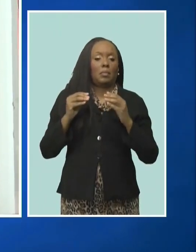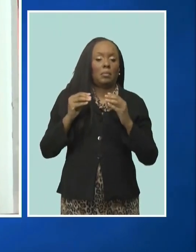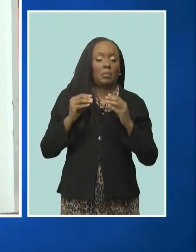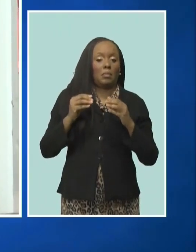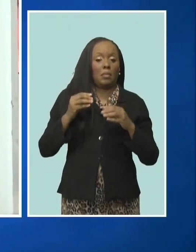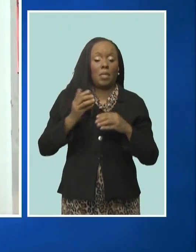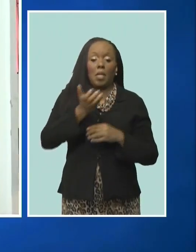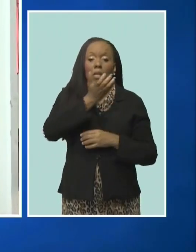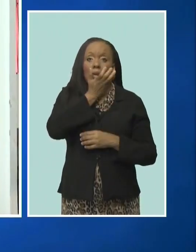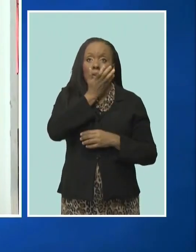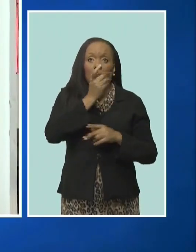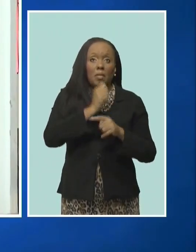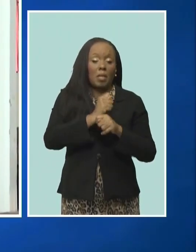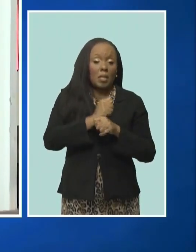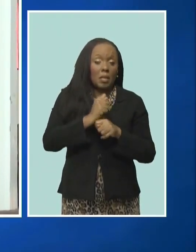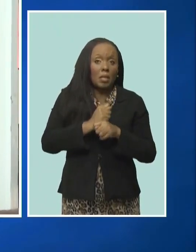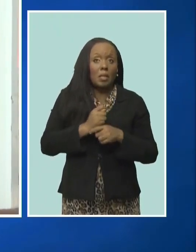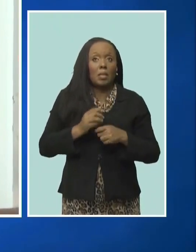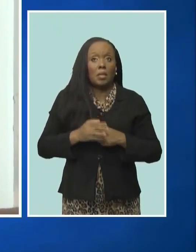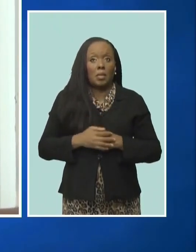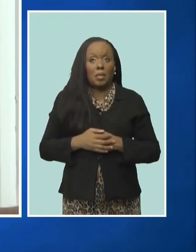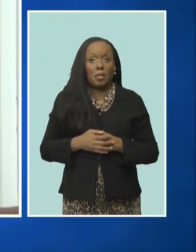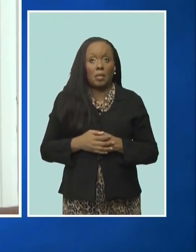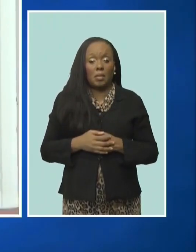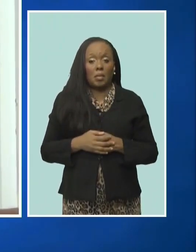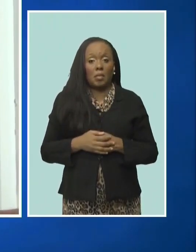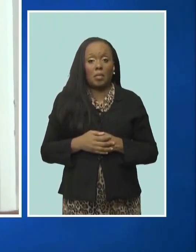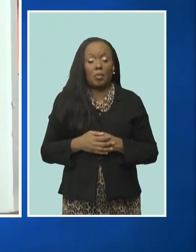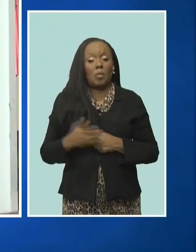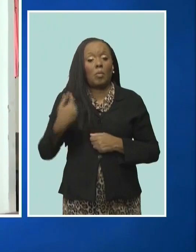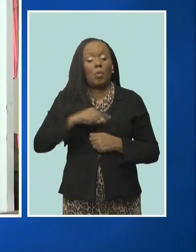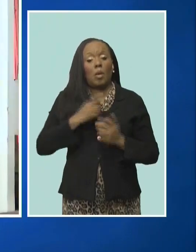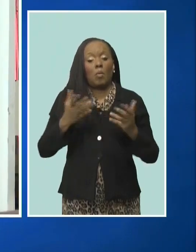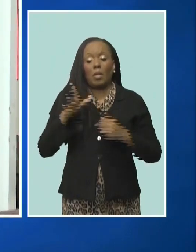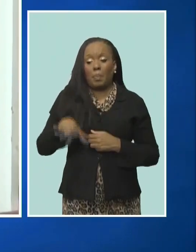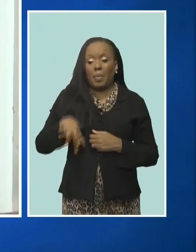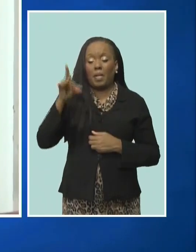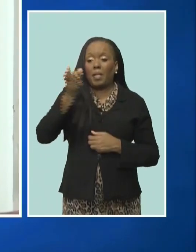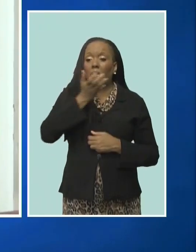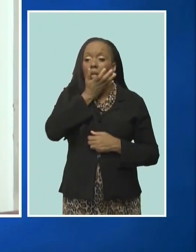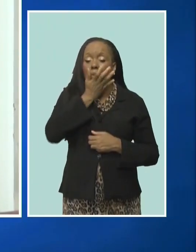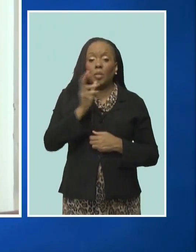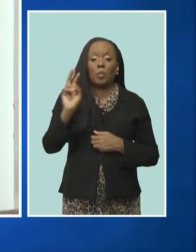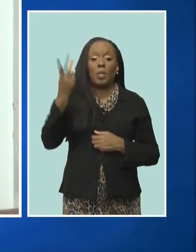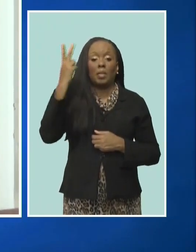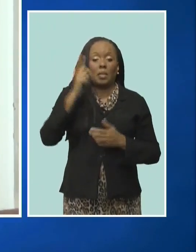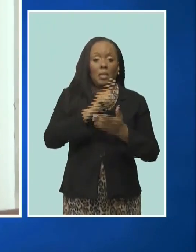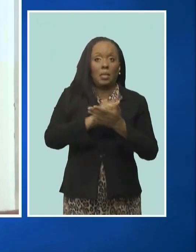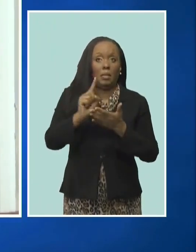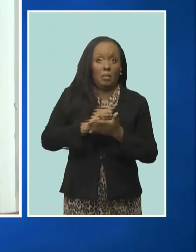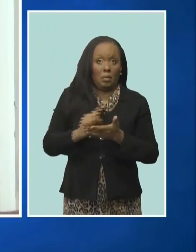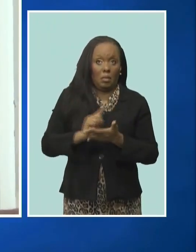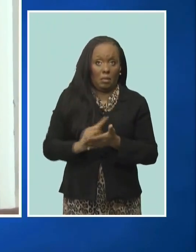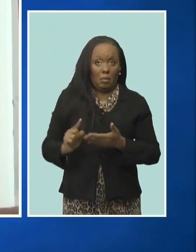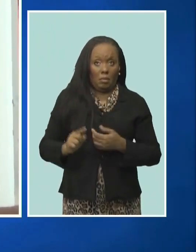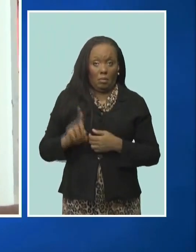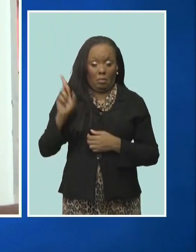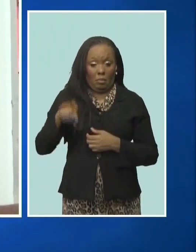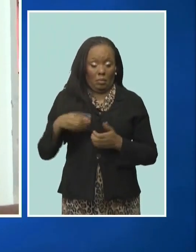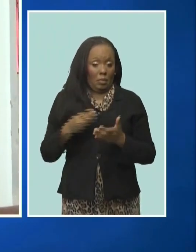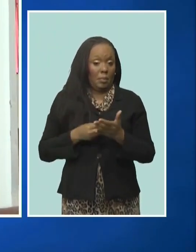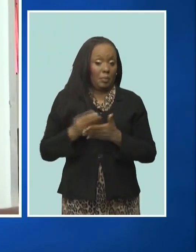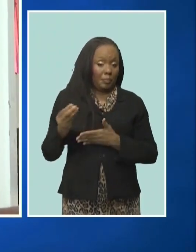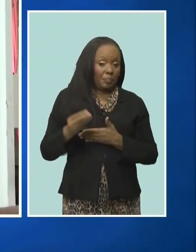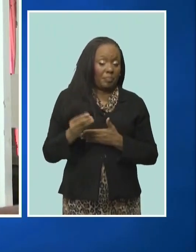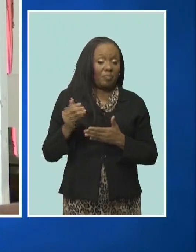probably, and in order for us to go back to 2 collections a week, I'm told that there's a last tranche that we will have to buy at some point